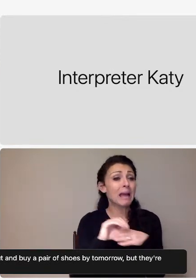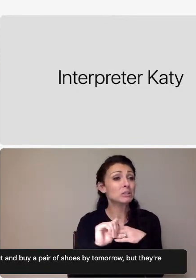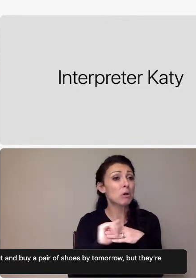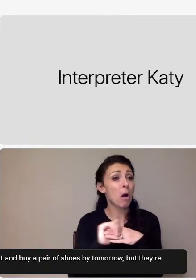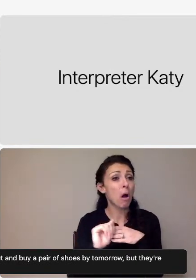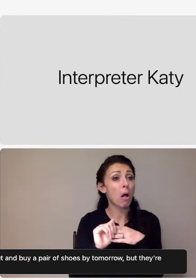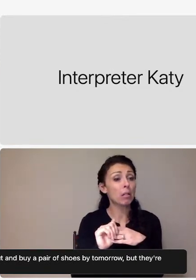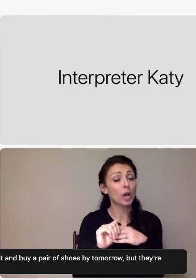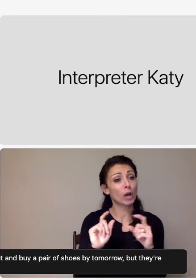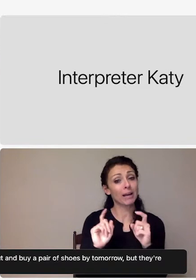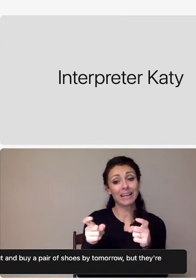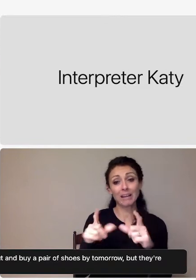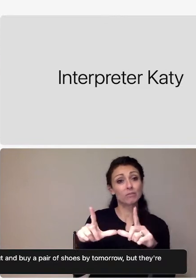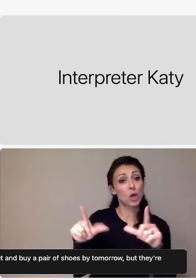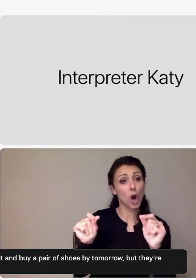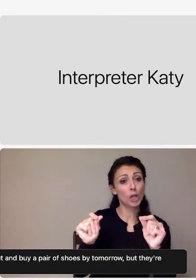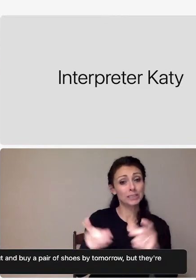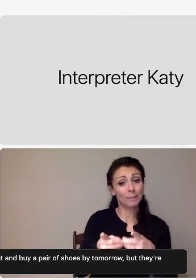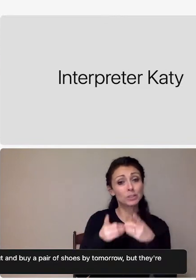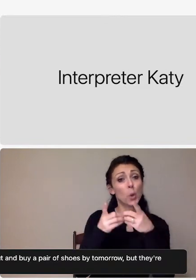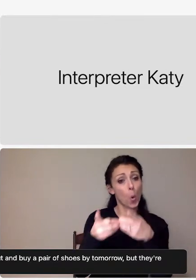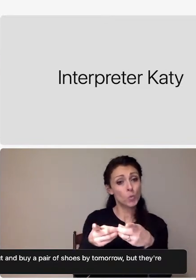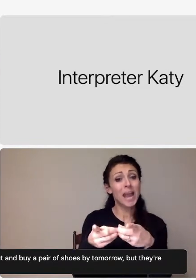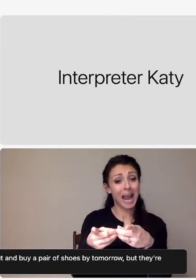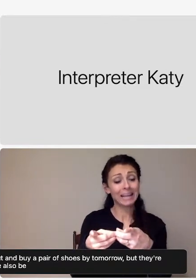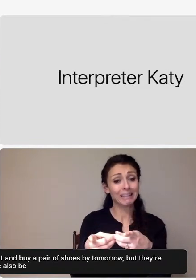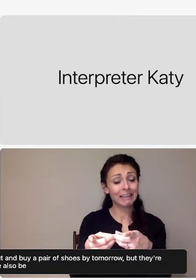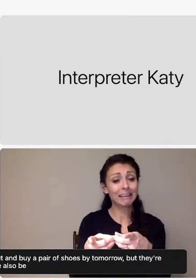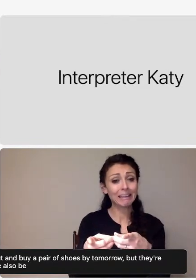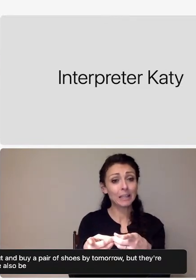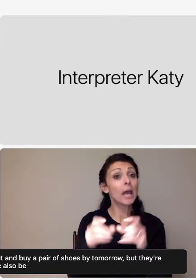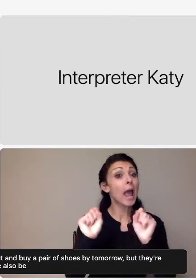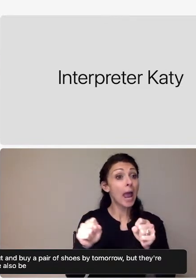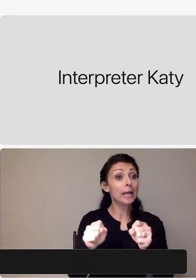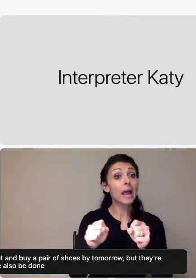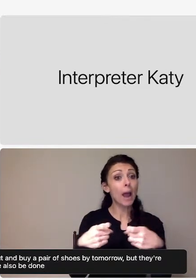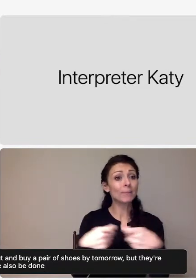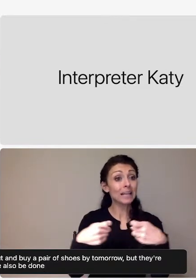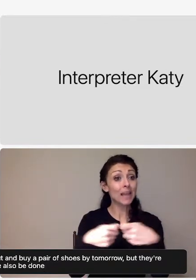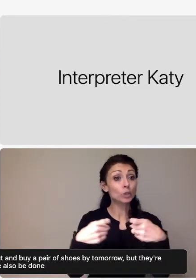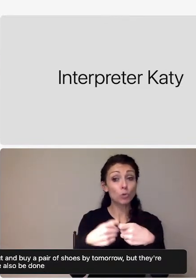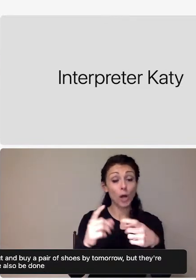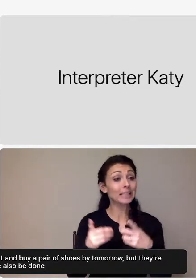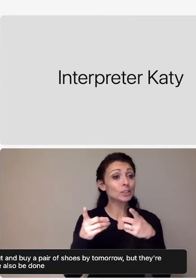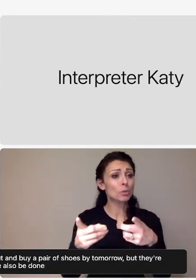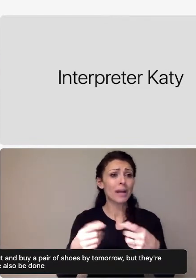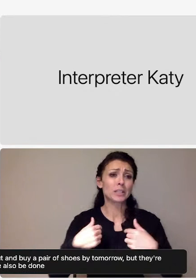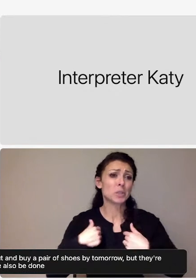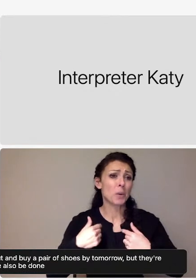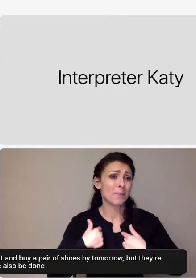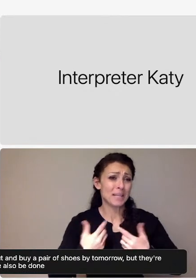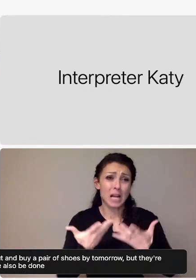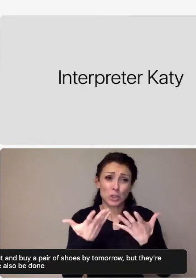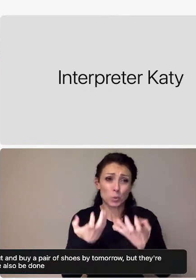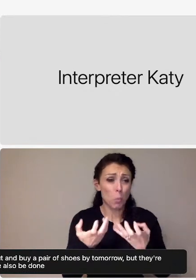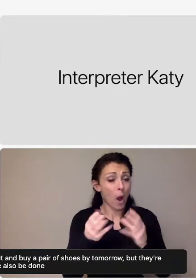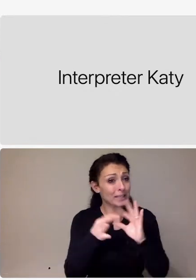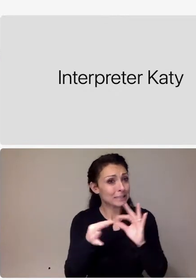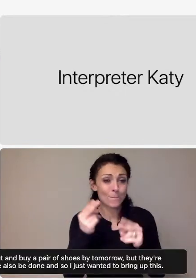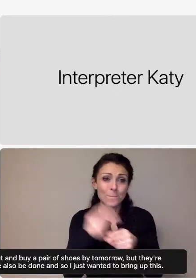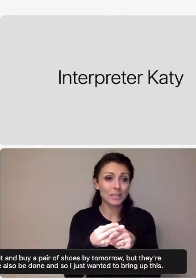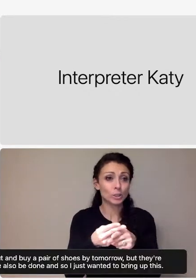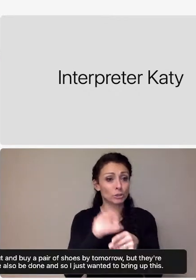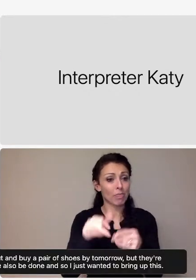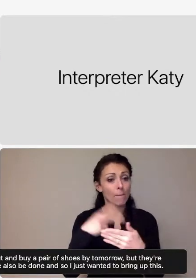be donated and they can be also be done electronically and so i just wanted to bring up this program